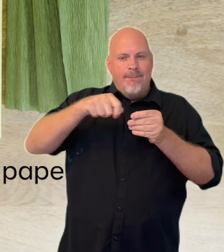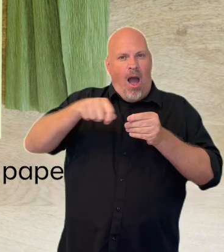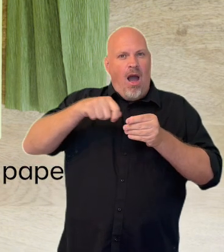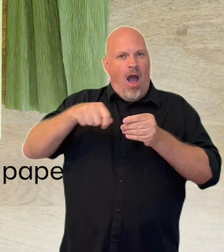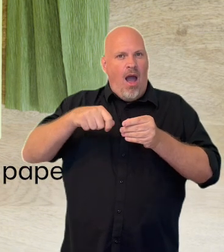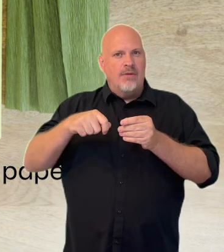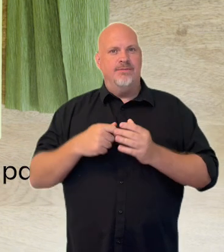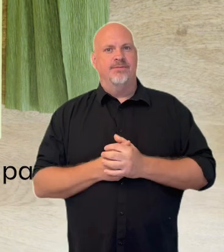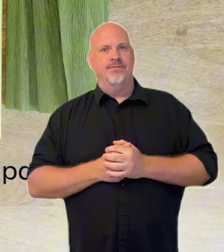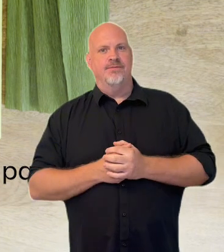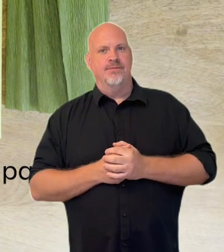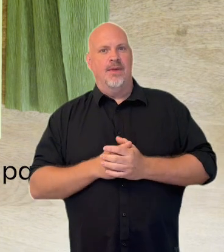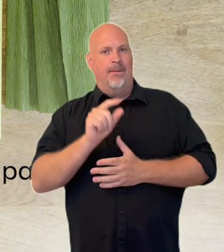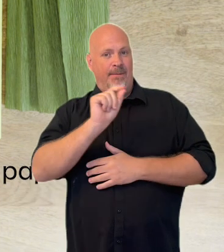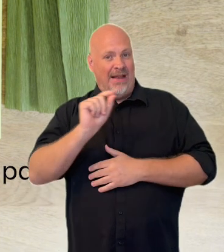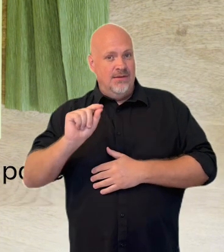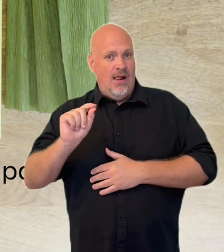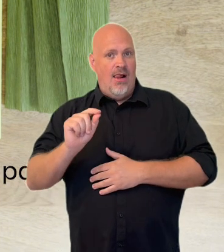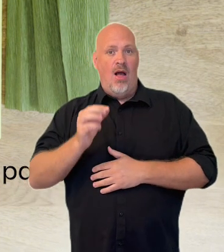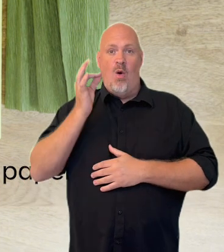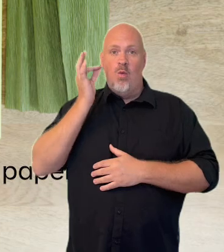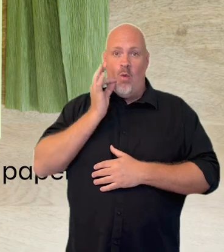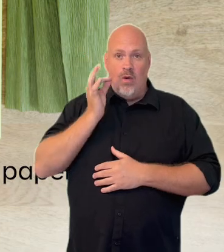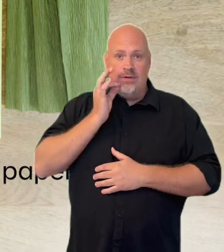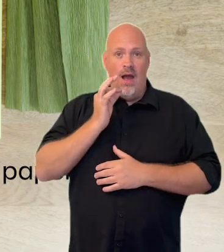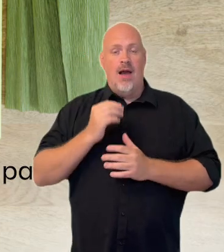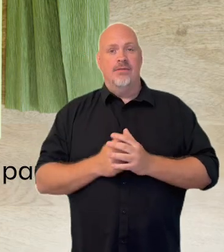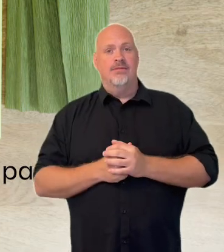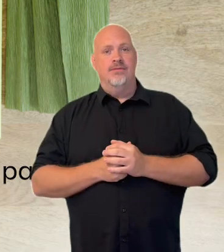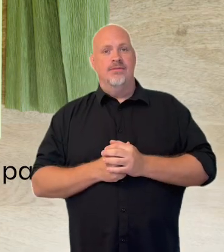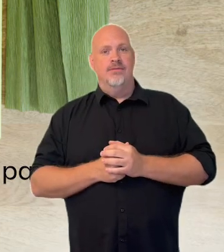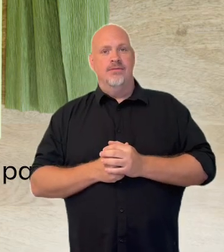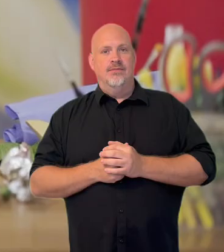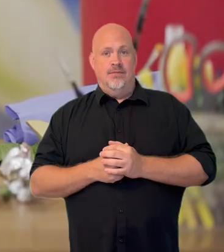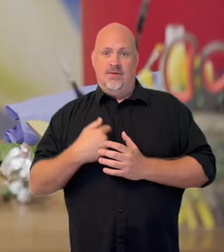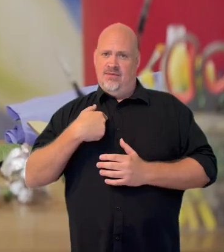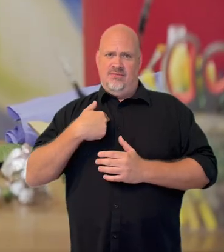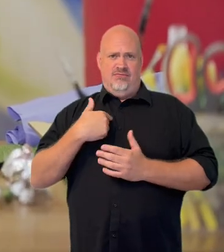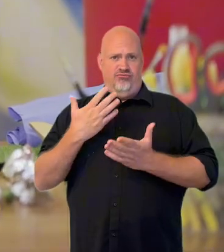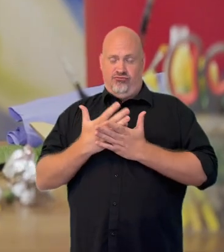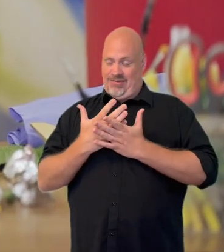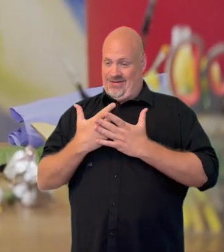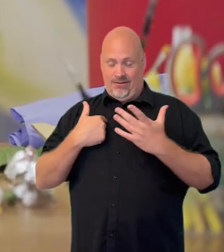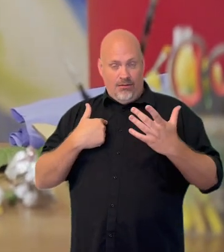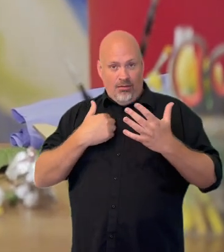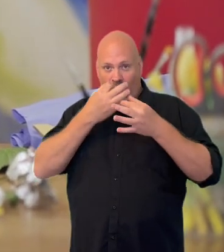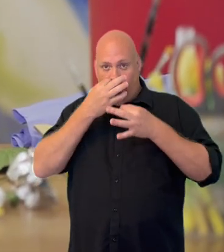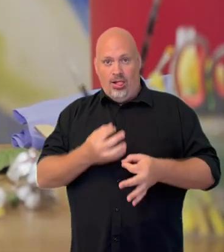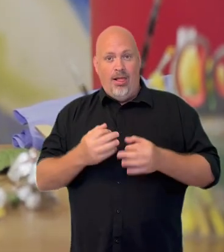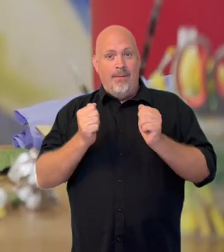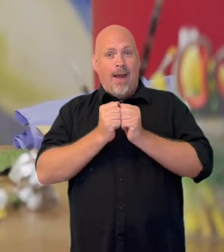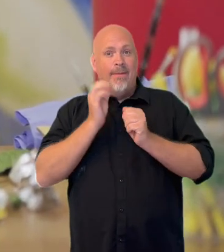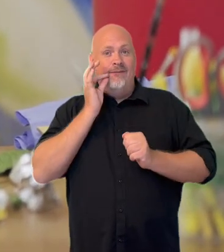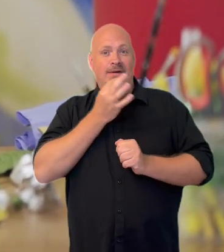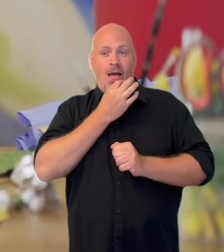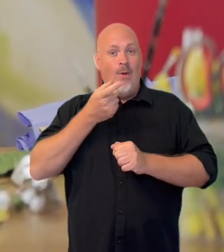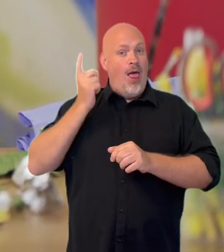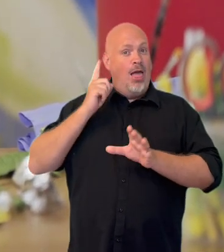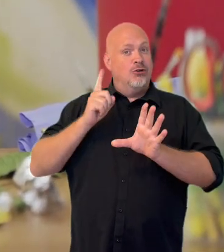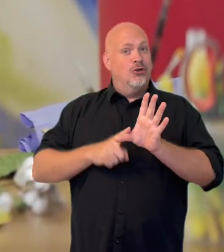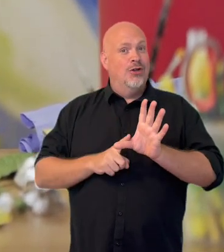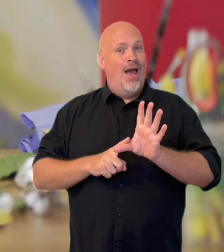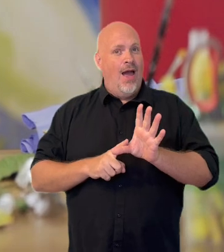markers, pencils and water. I got really into making paper flowers last